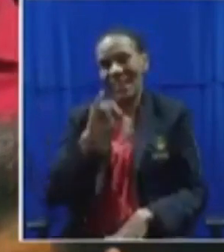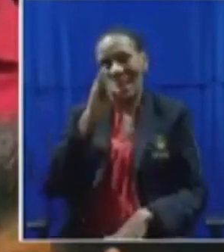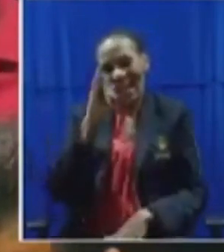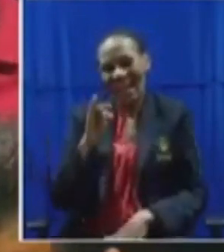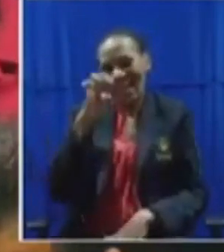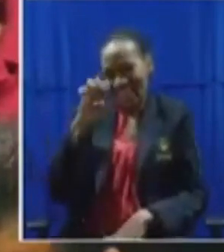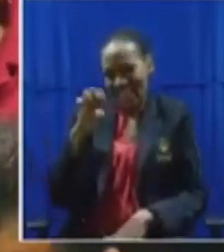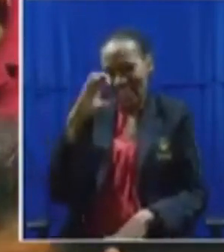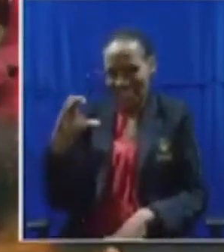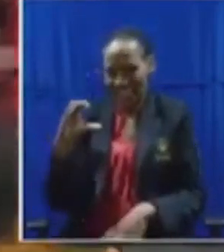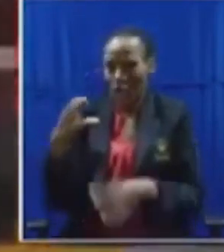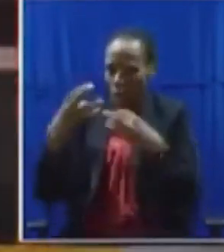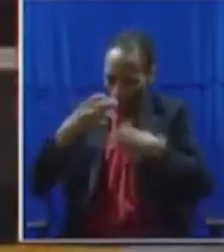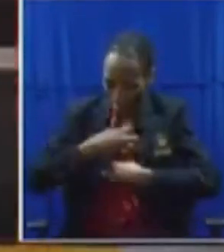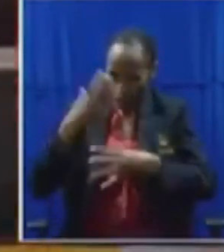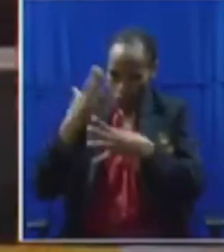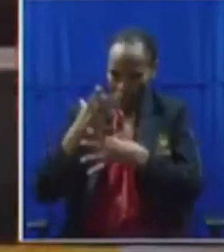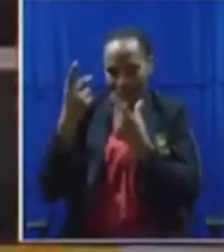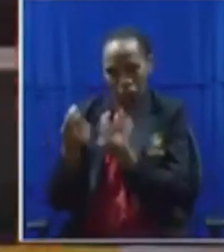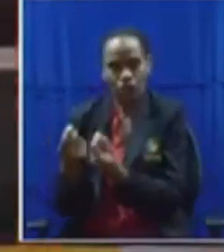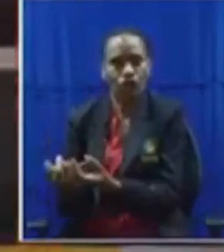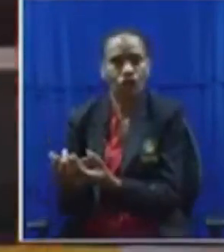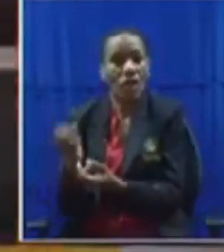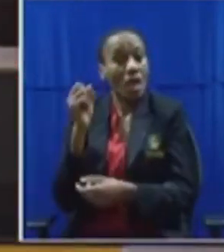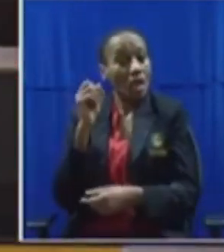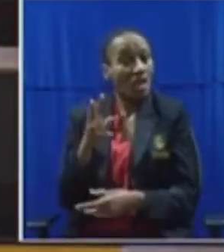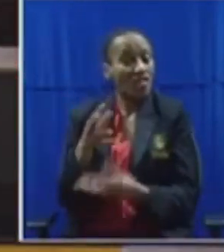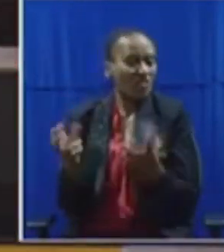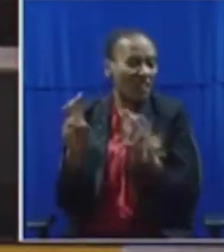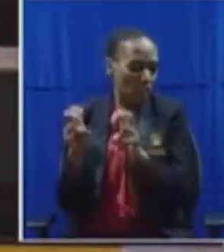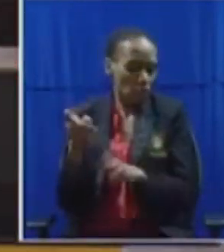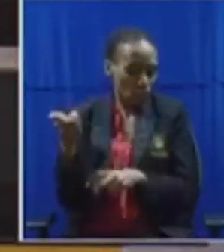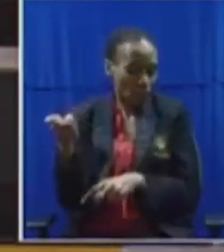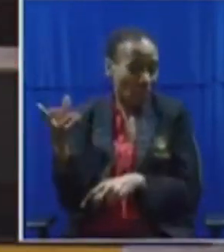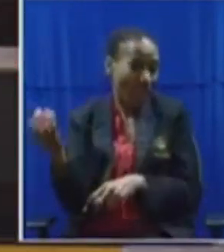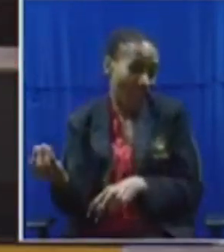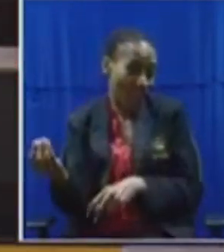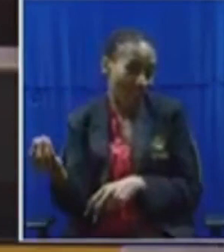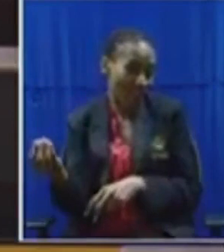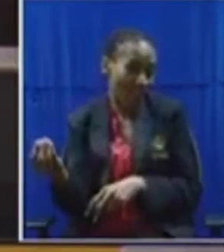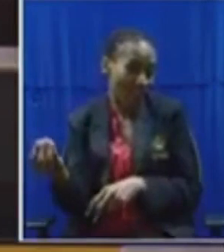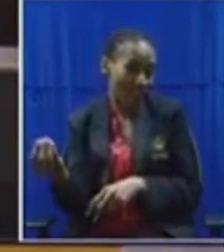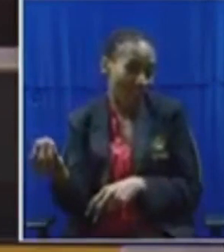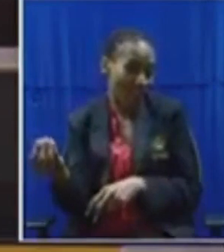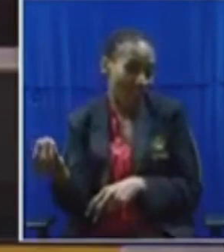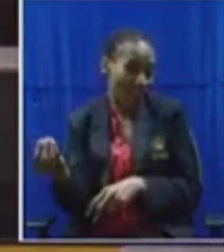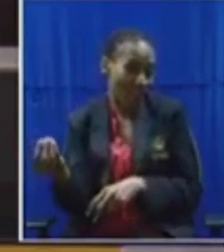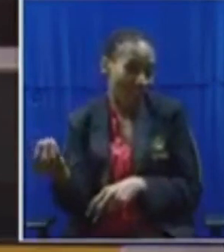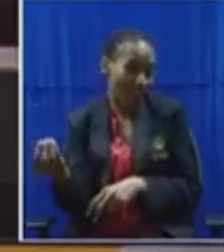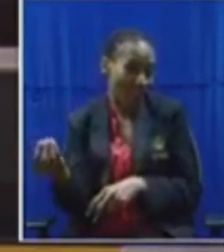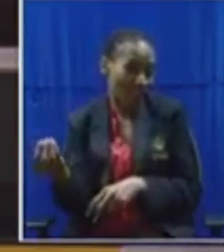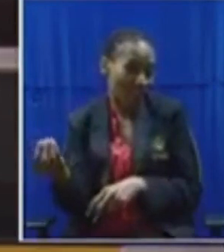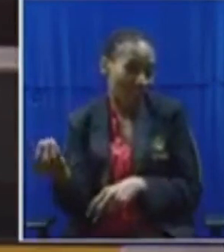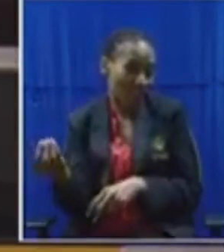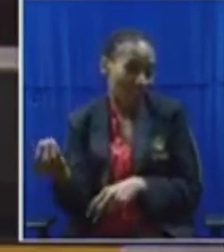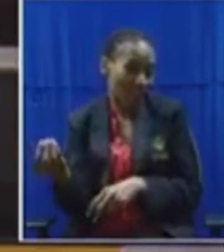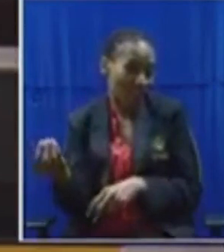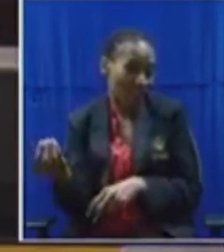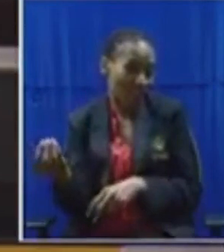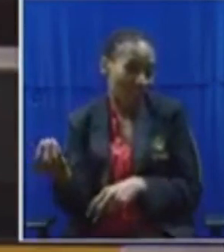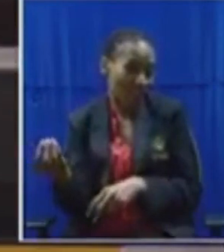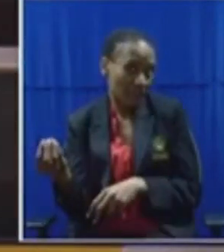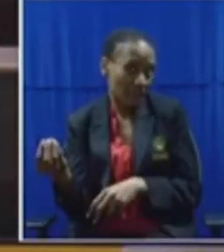its own transactions. And if there are issues that members are raising with regards to the operations of the